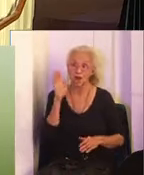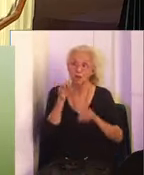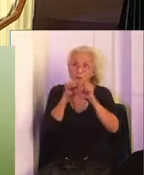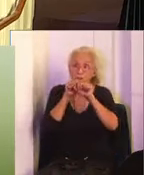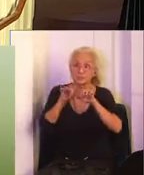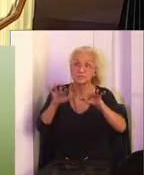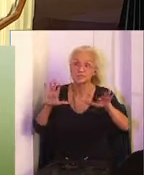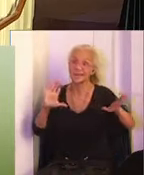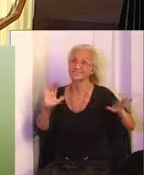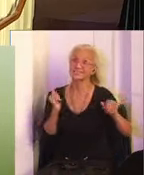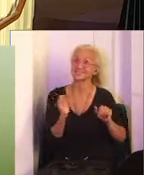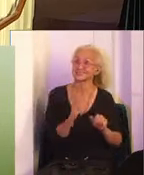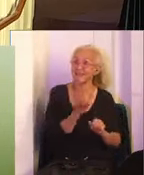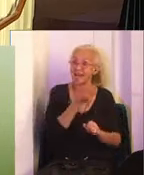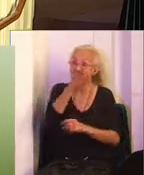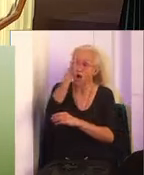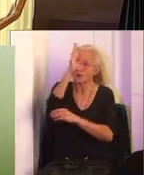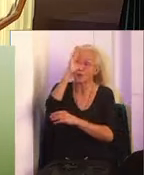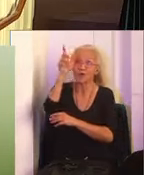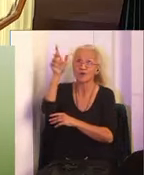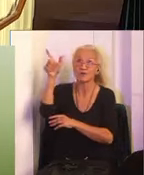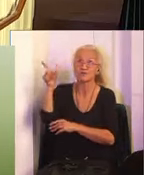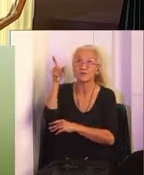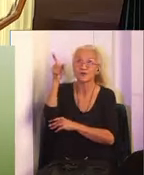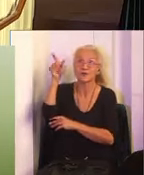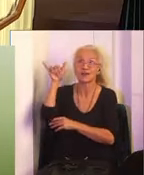bless our God forever.